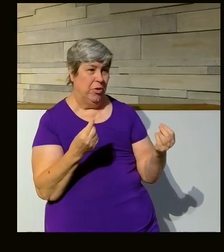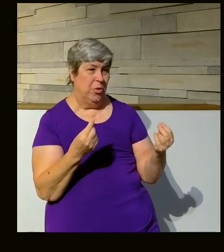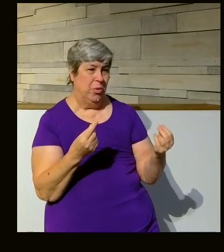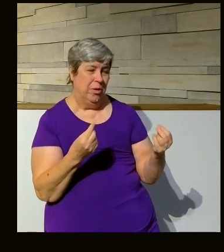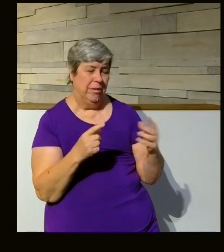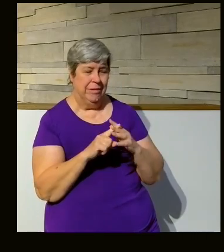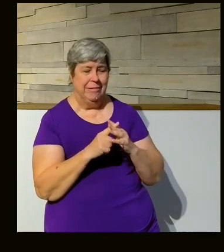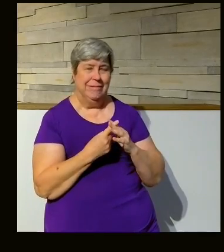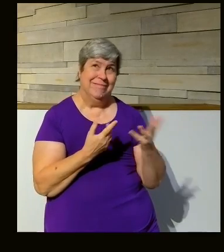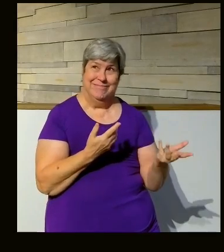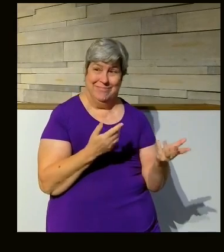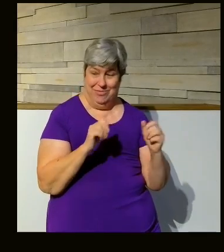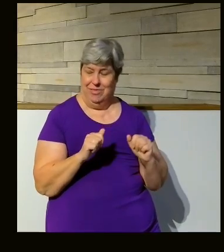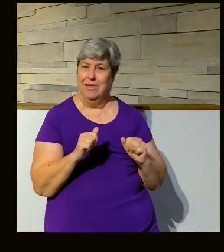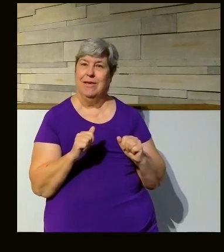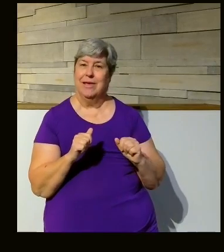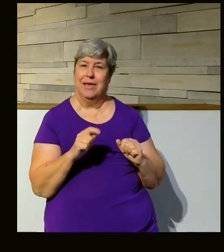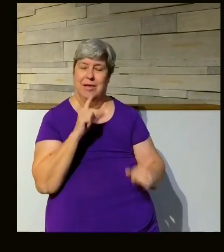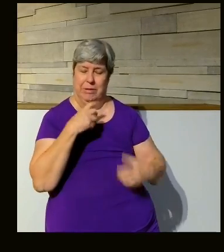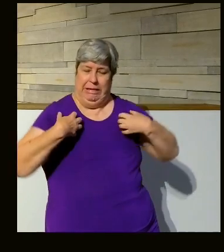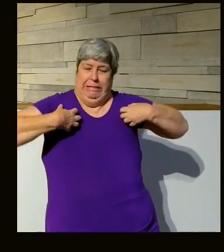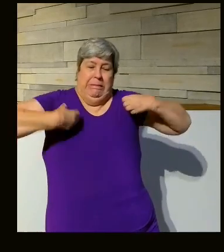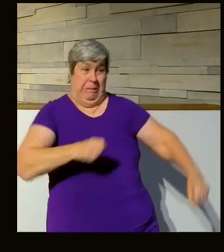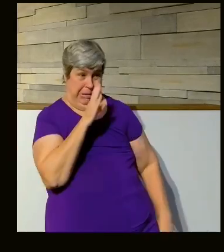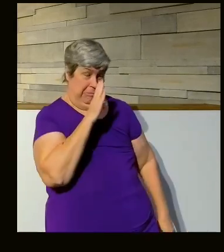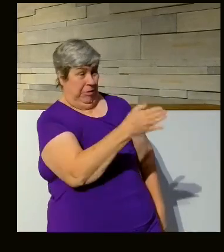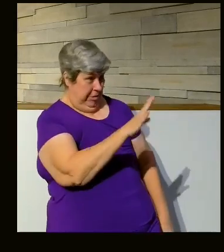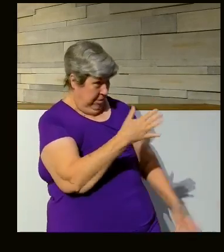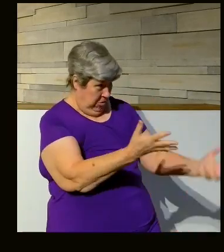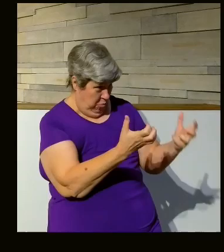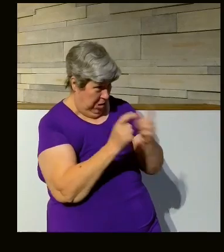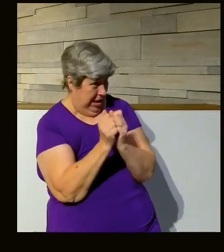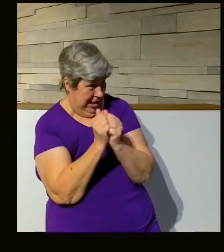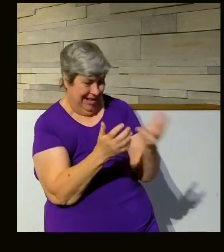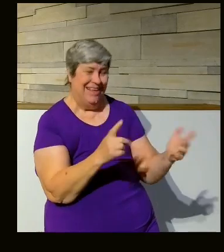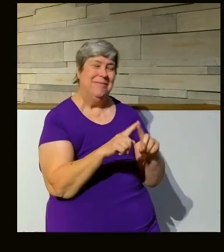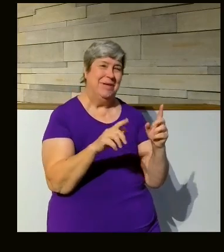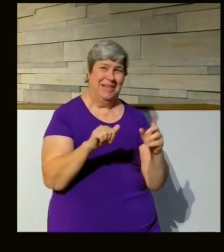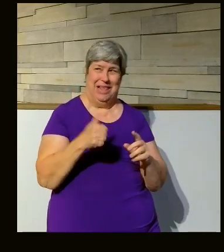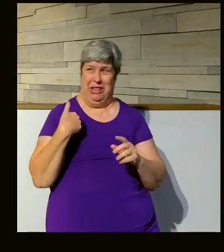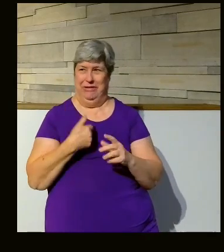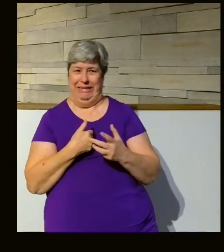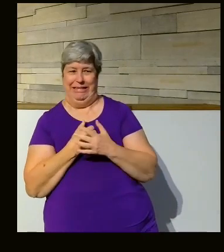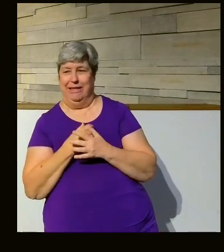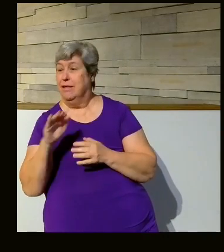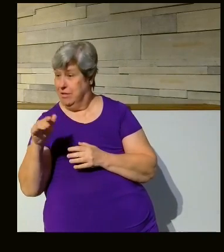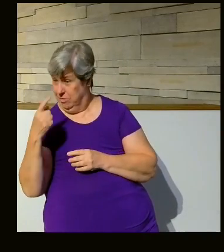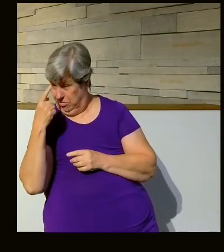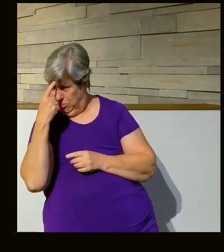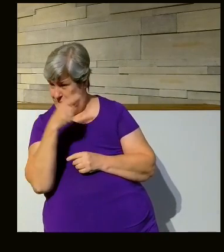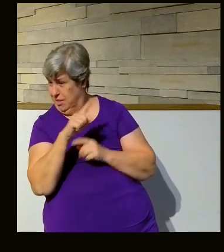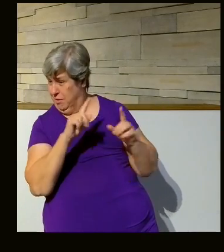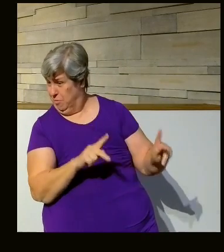to, well, I mean, you can just be really brave and just ask them out right out. But for the rest of us, you know, we ask friends, hey, do you